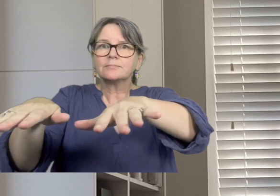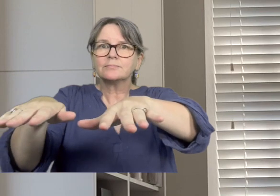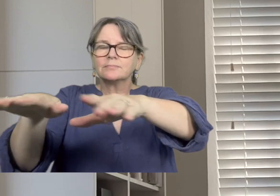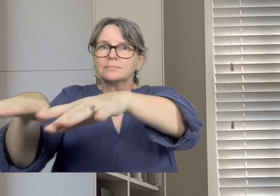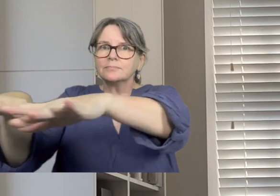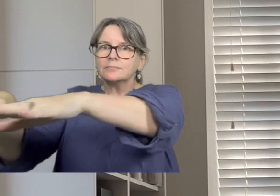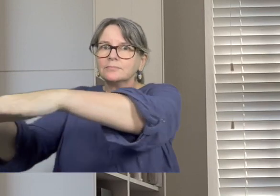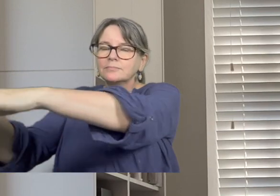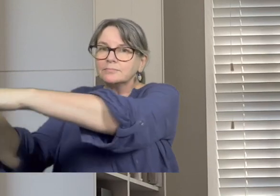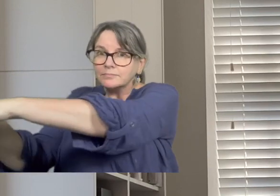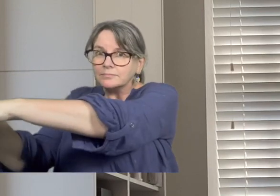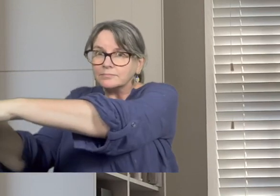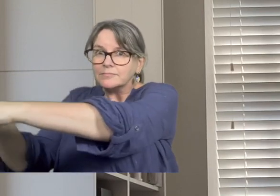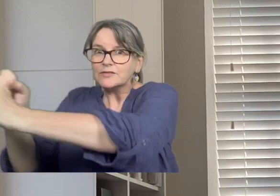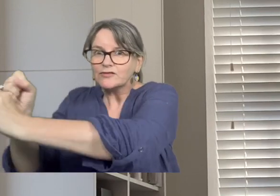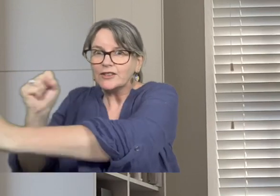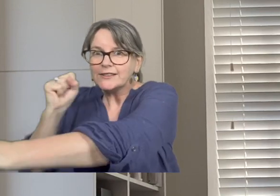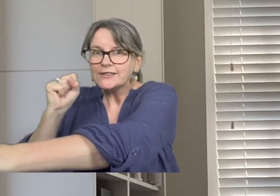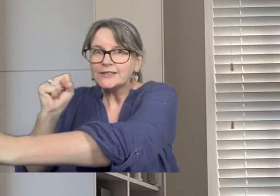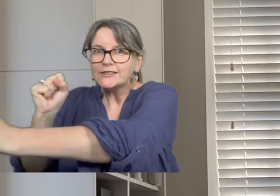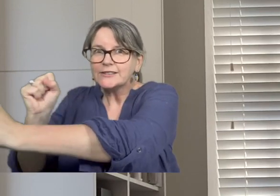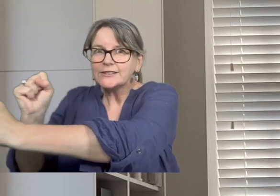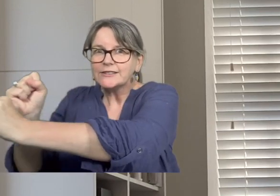And through to the other side.